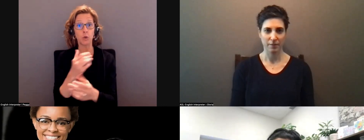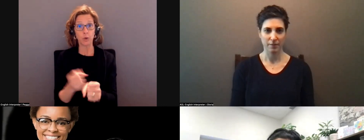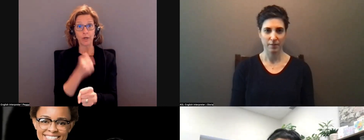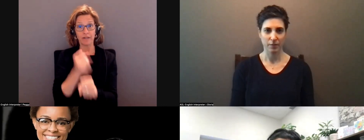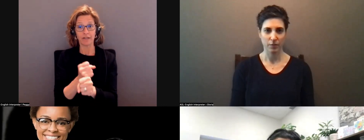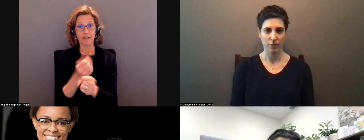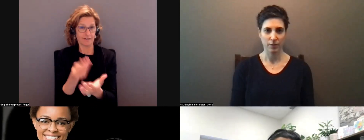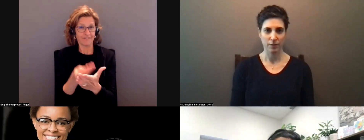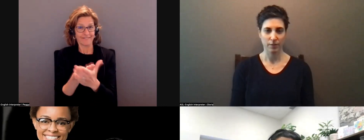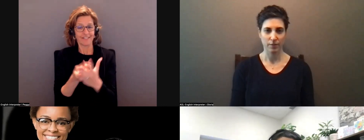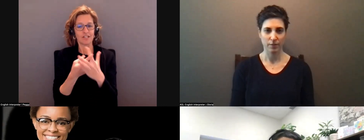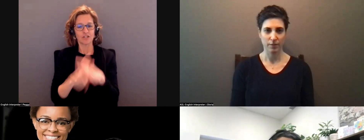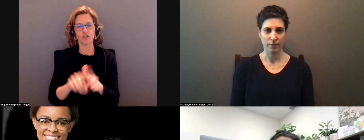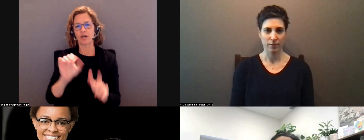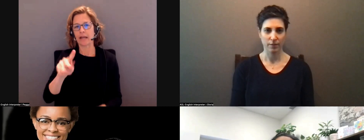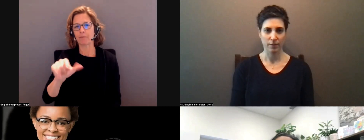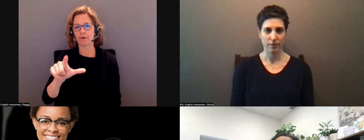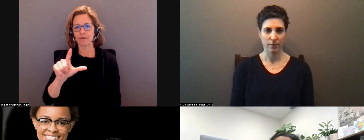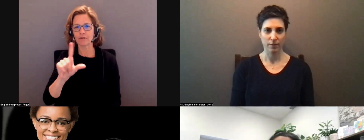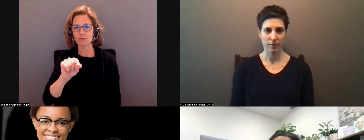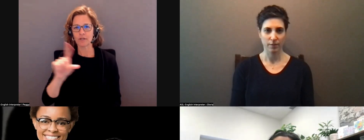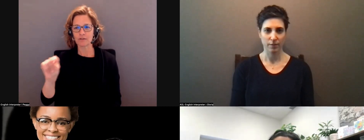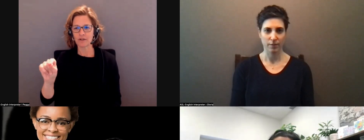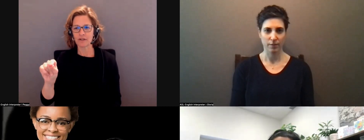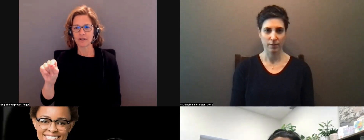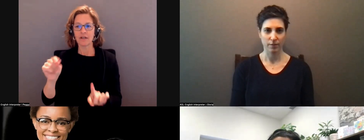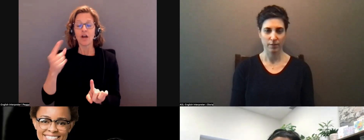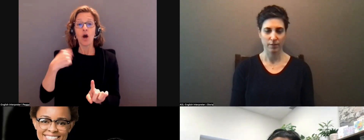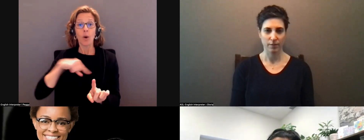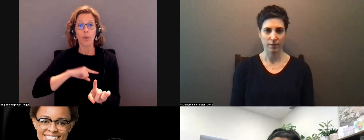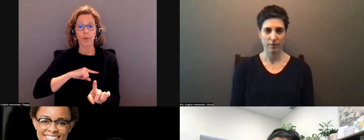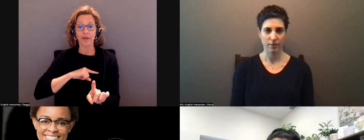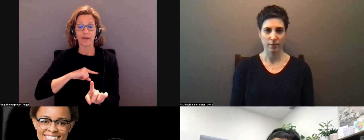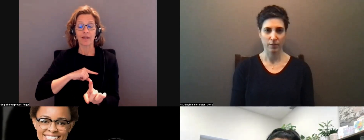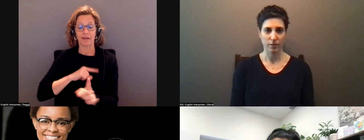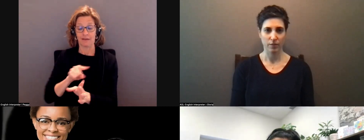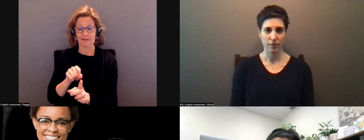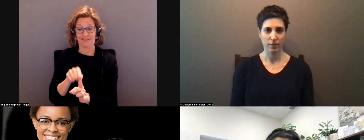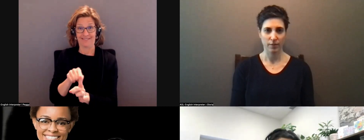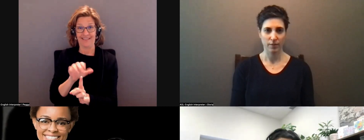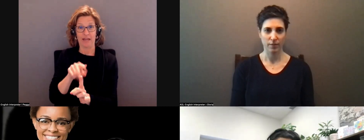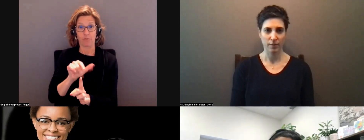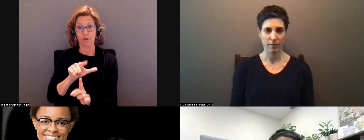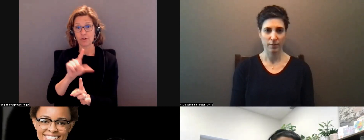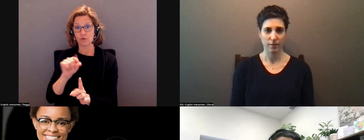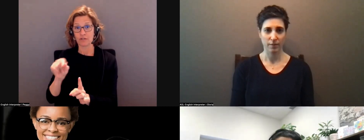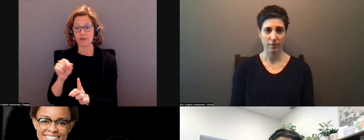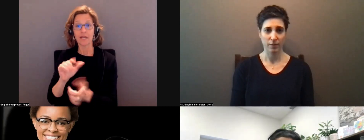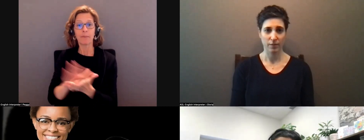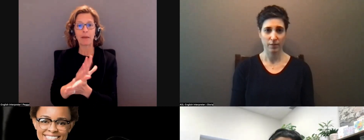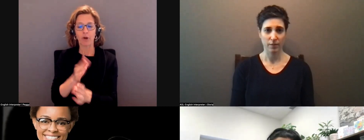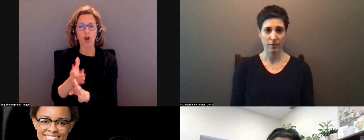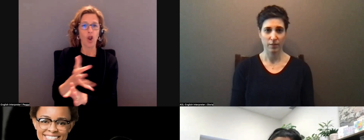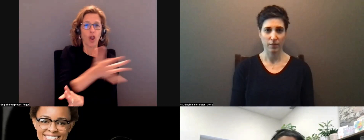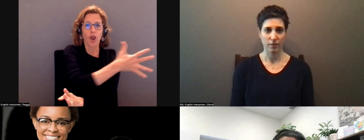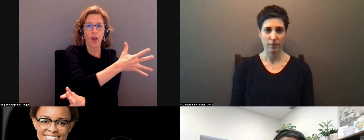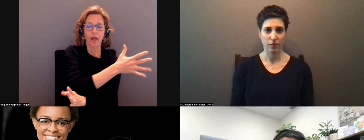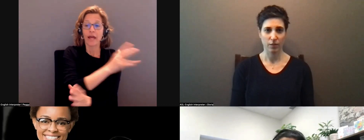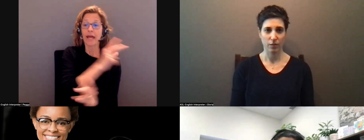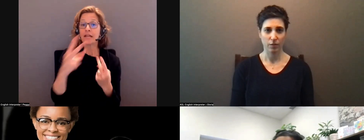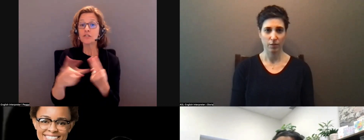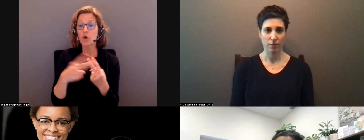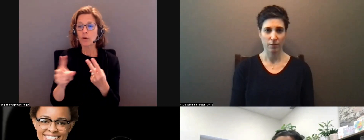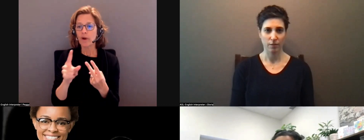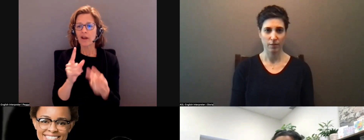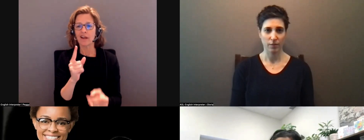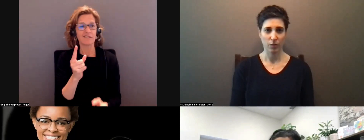April. And we have a lot of paper files up until that point that were just stored off site. There was just